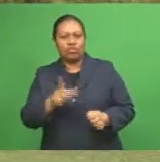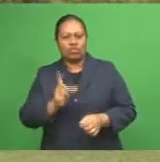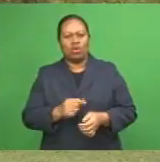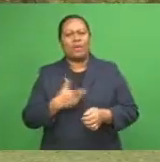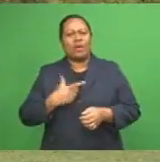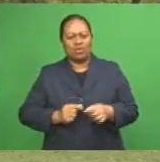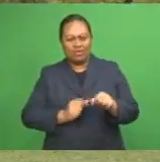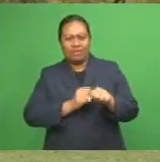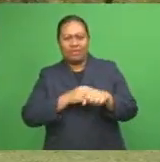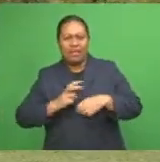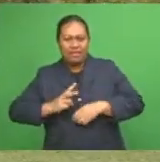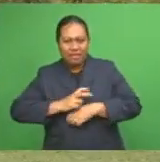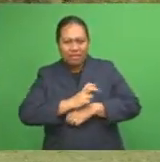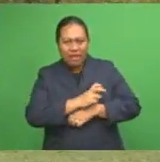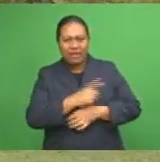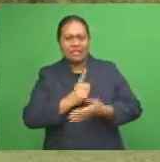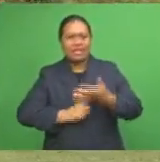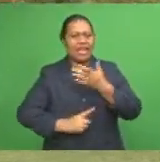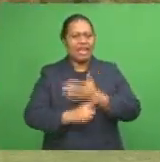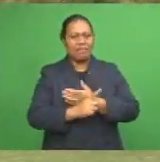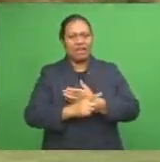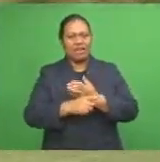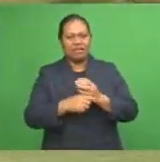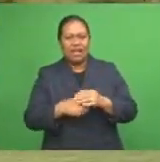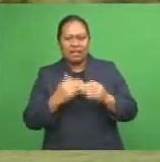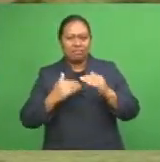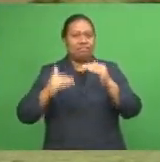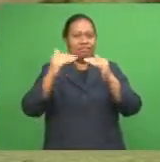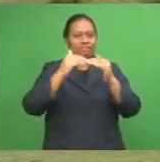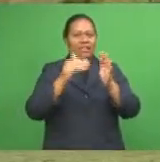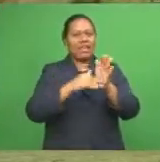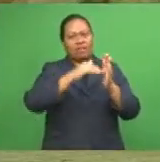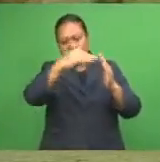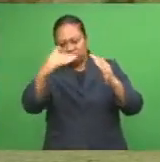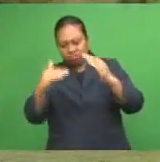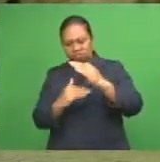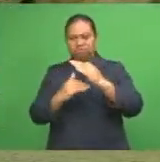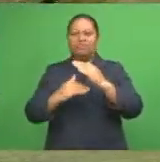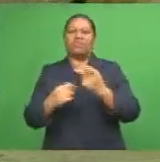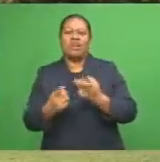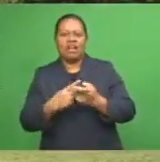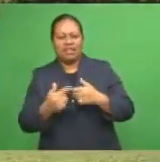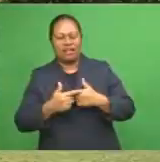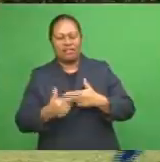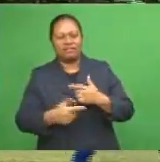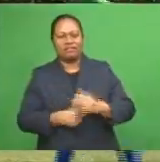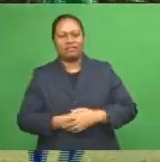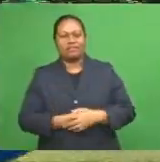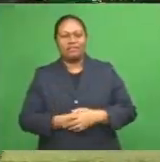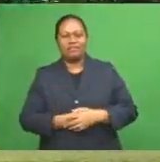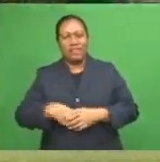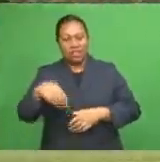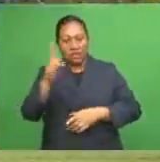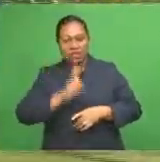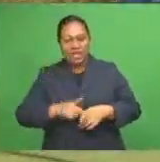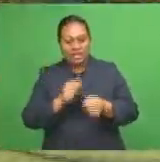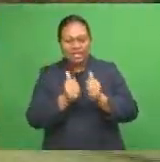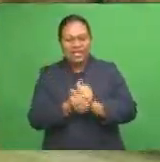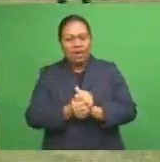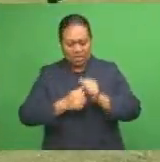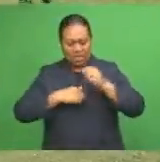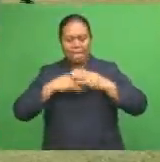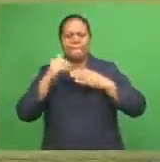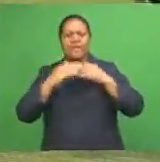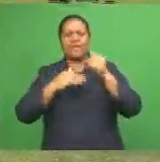virus has brought us, we were in one level and it has brought us down to another level. Today's match was a build-up to